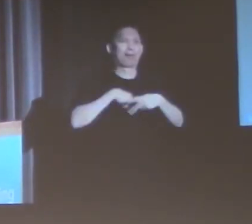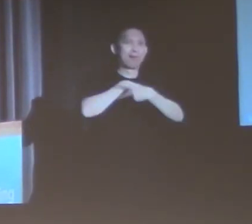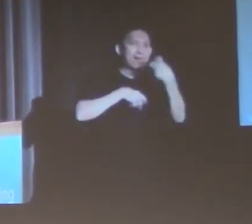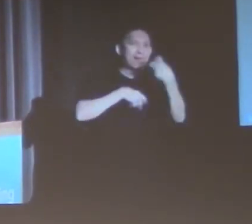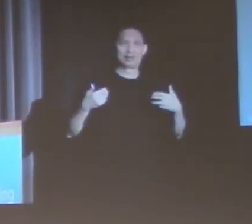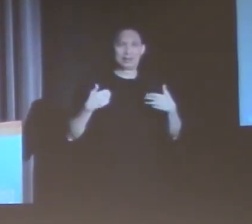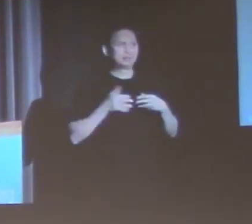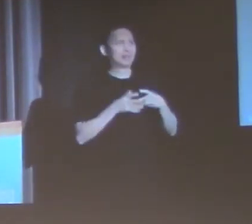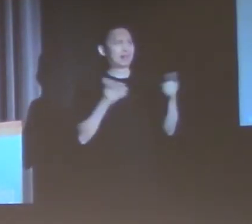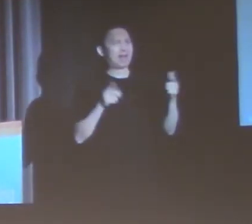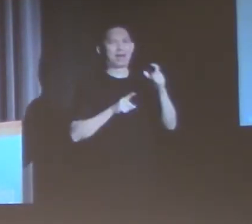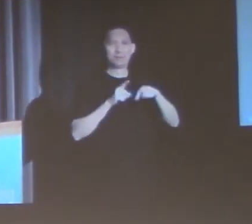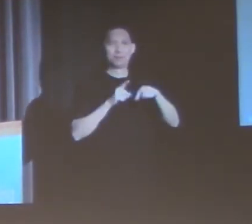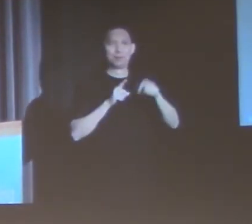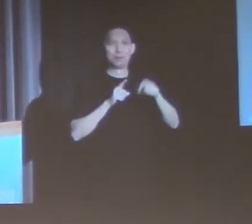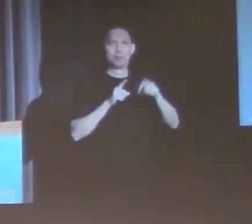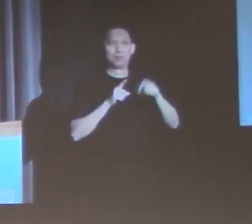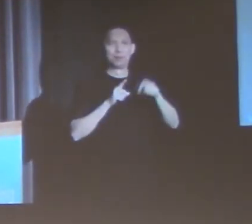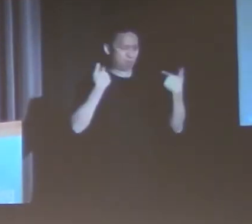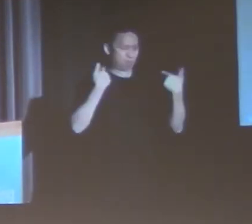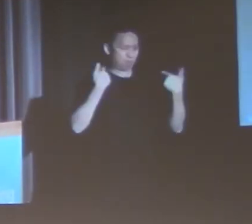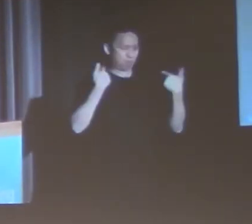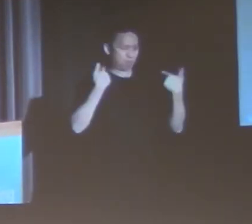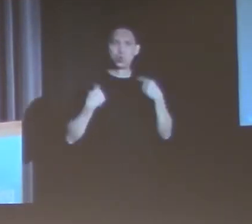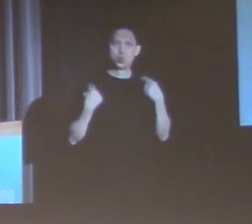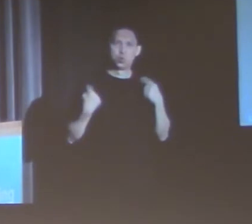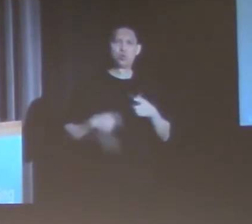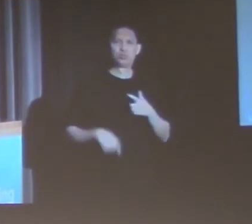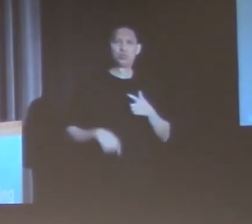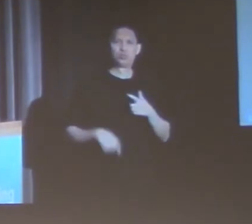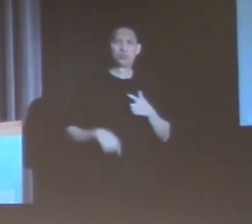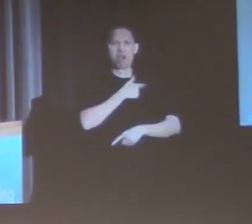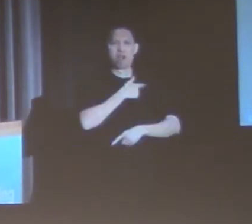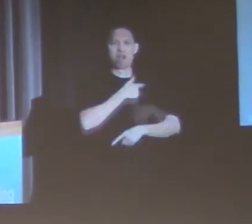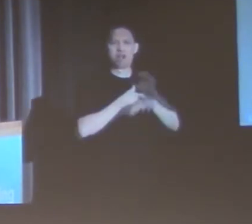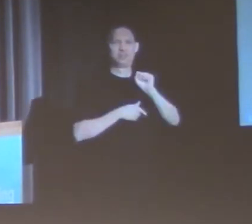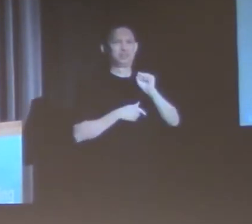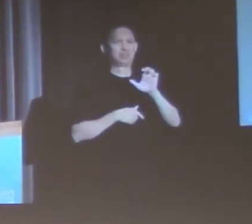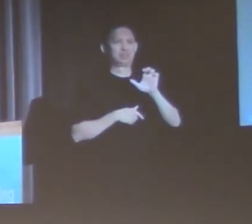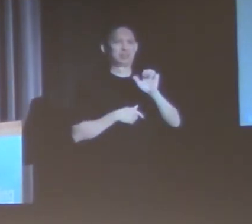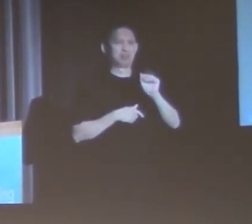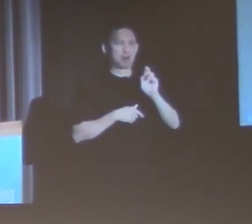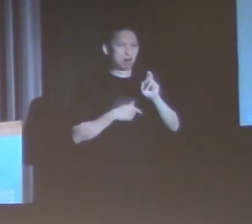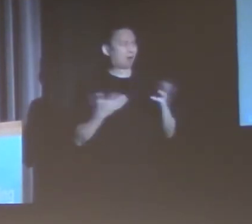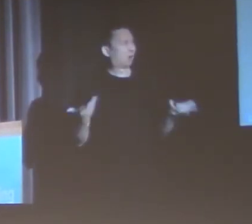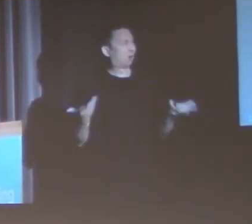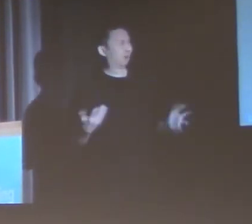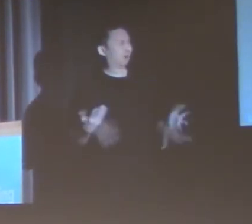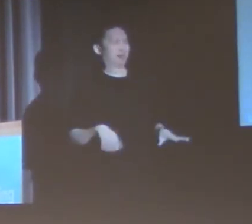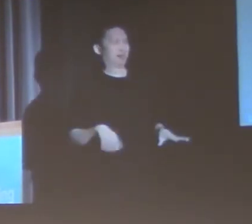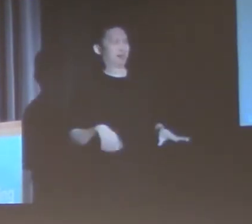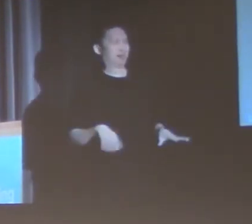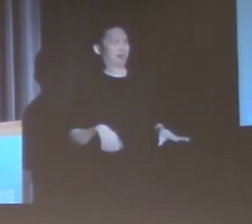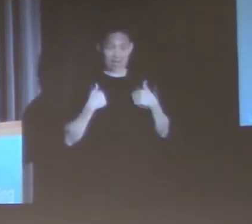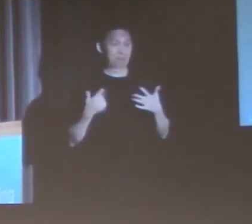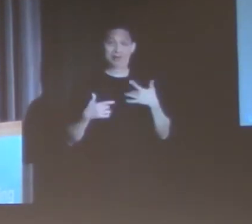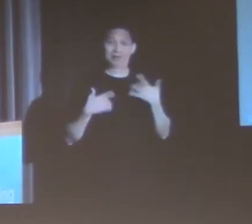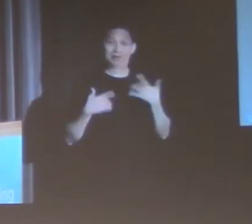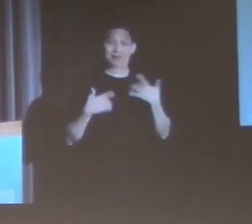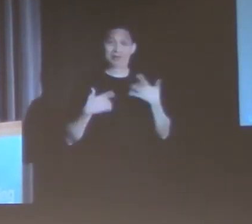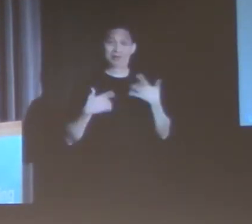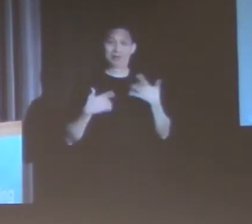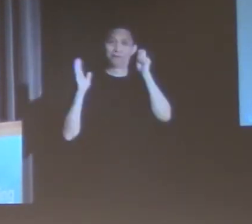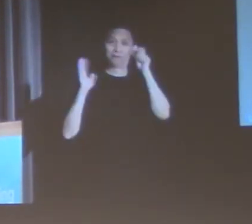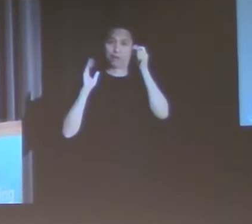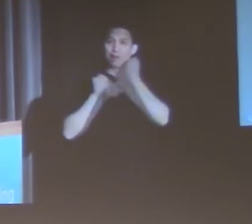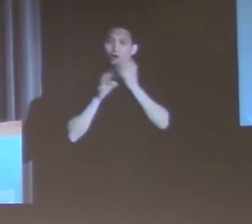I was aware that people could think, oh, you're just, as a filmmaker, you're just excited now by the inherent drama in this. And